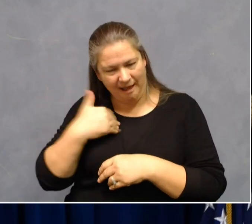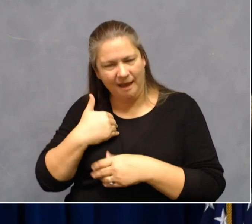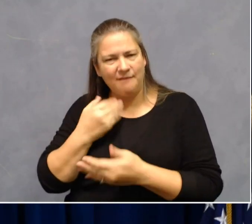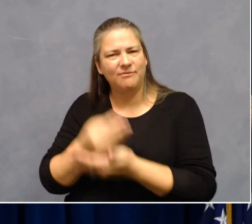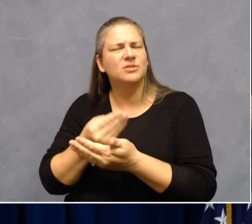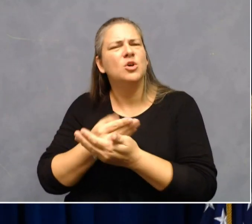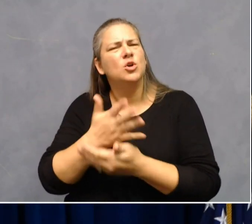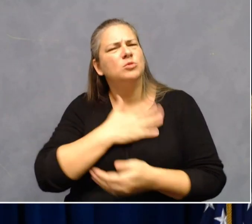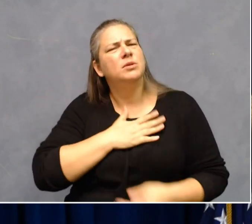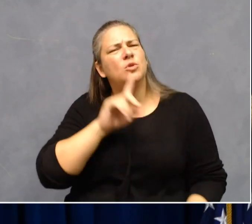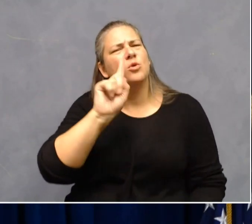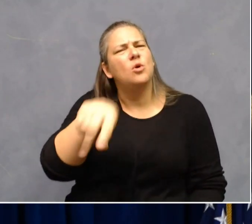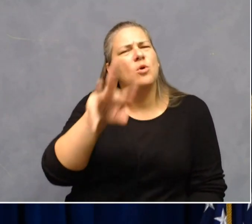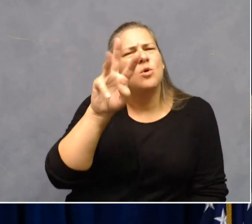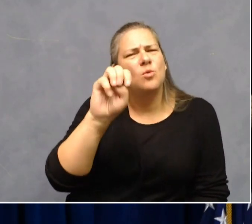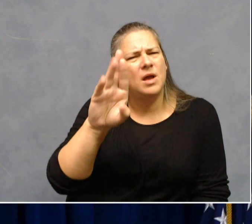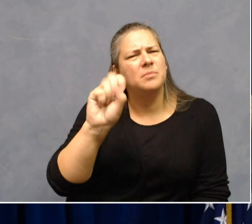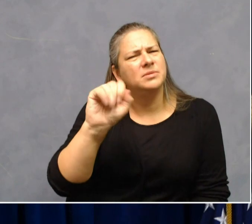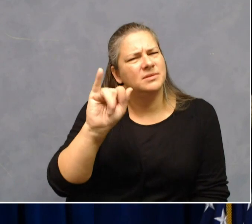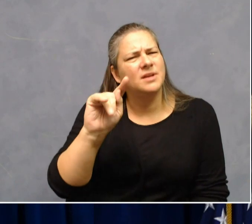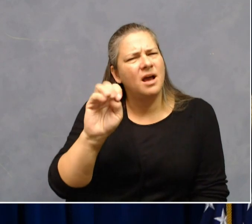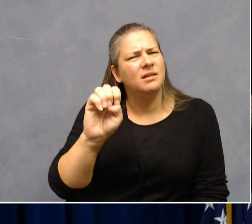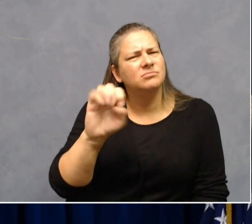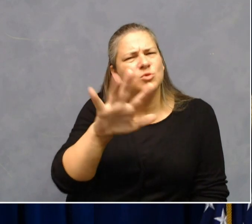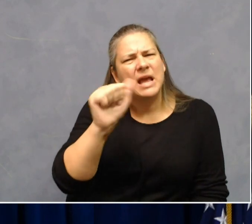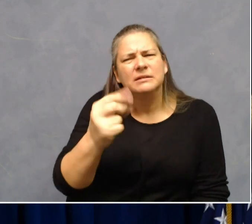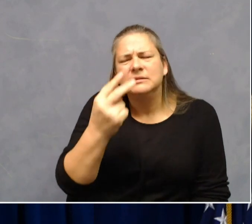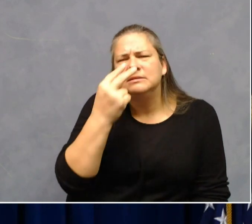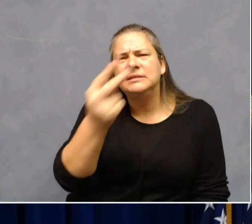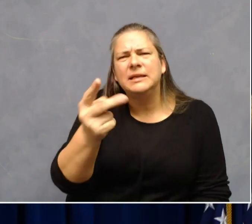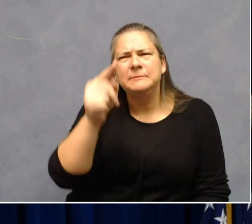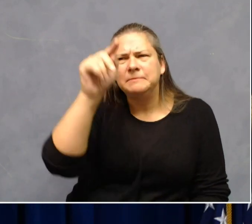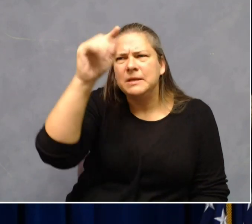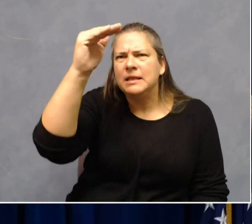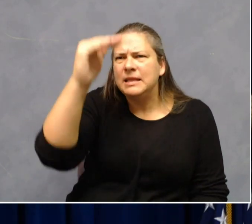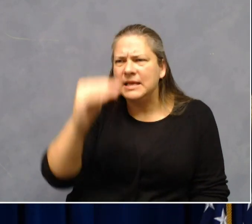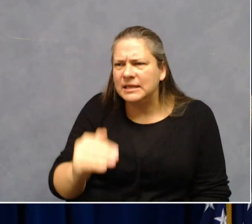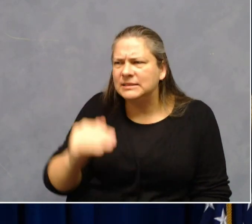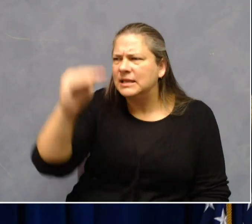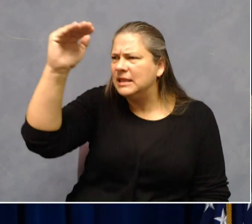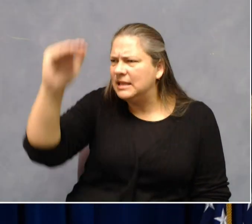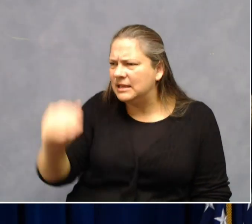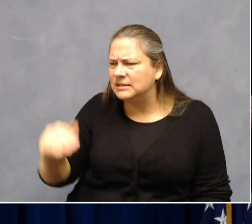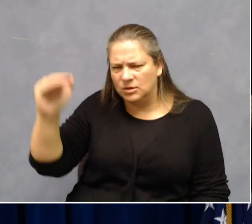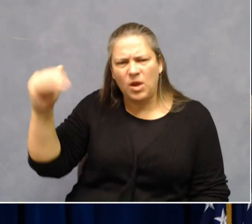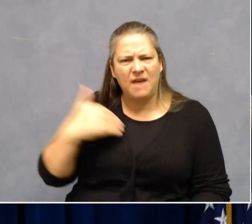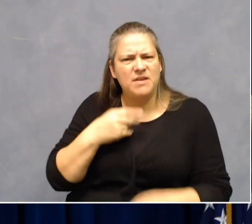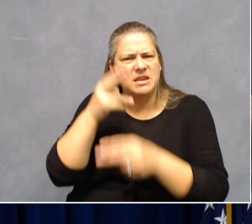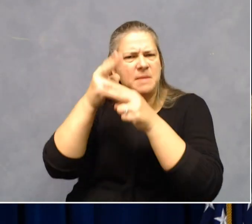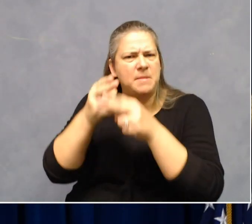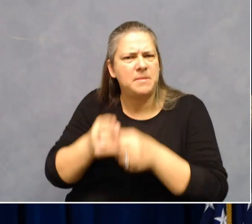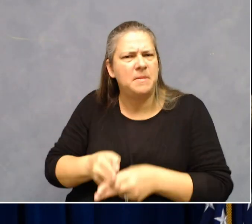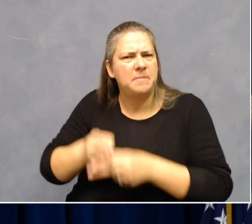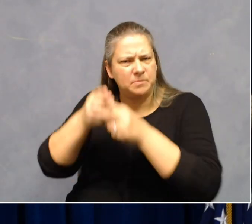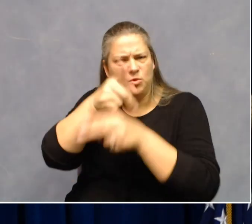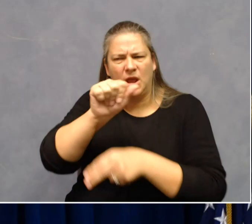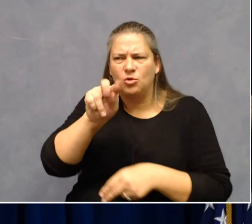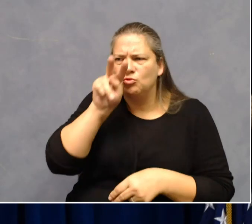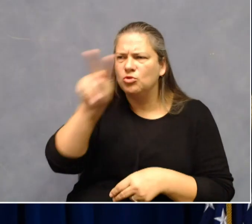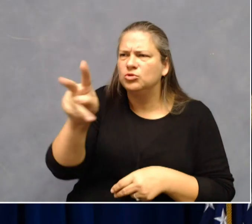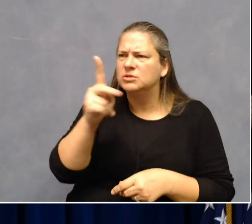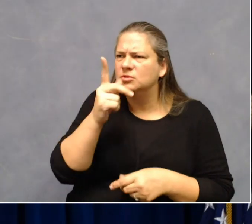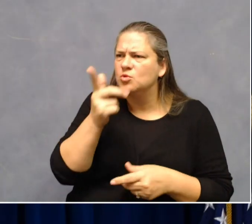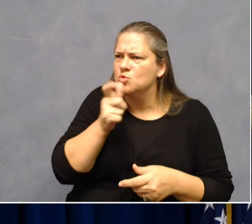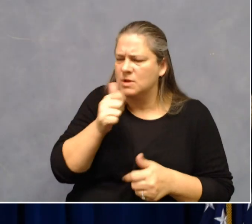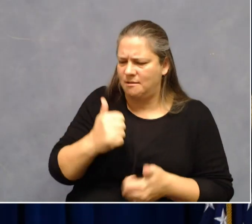website and look at all of those other resources. My understanding is that there are still funds through at least some of them that are available to help you. Make sure